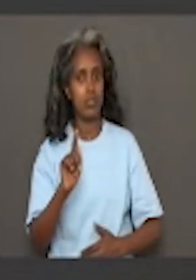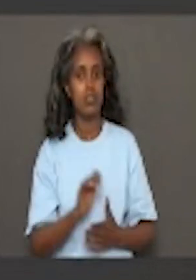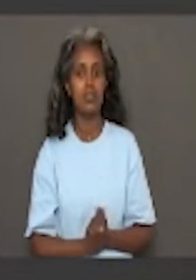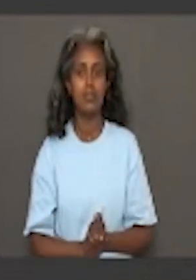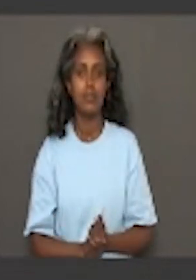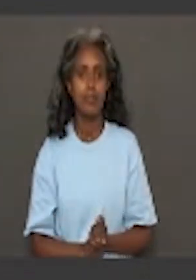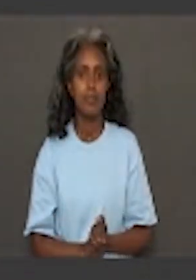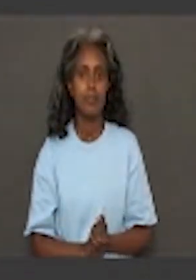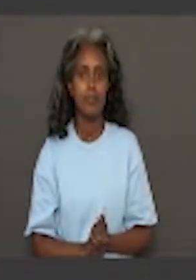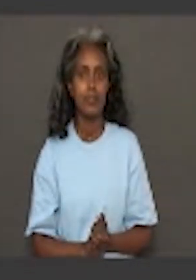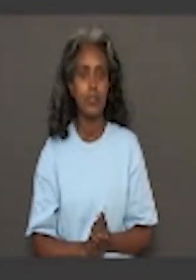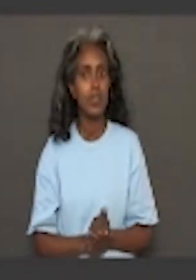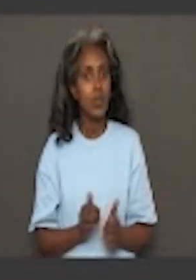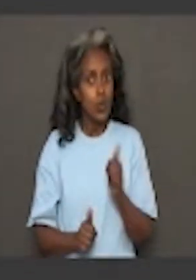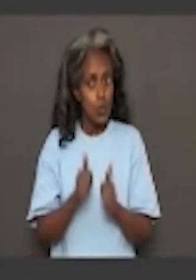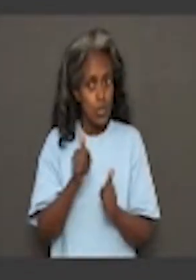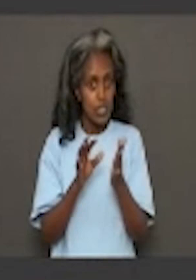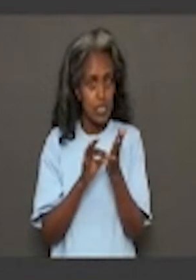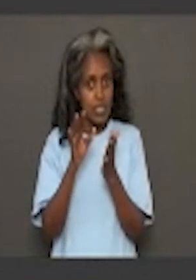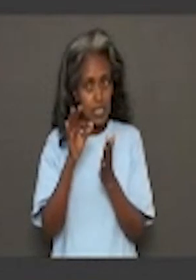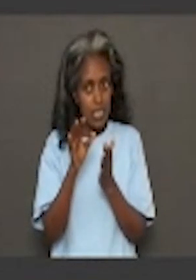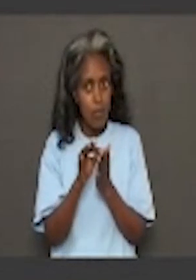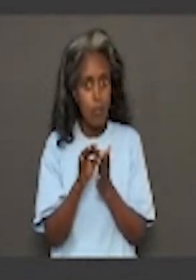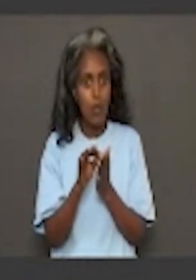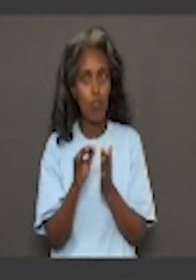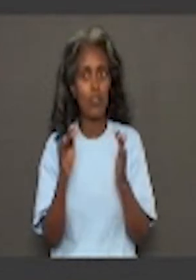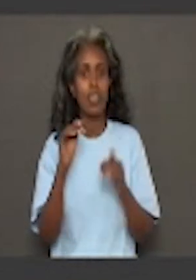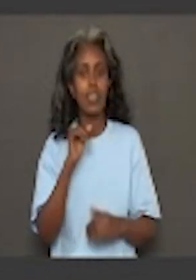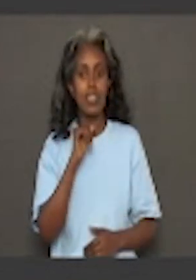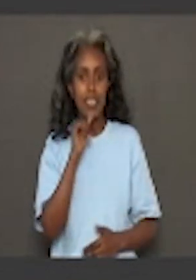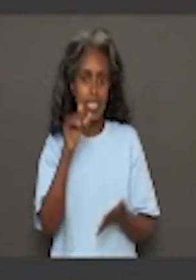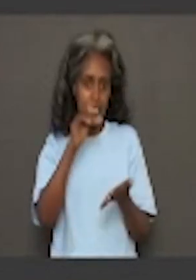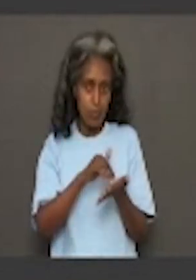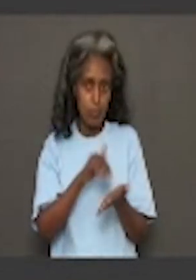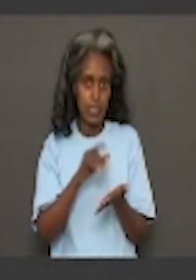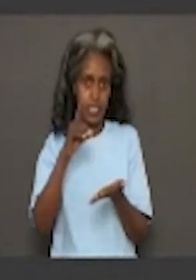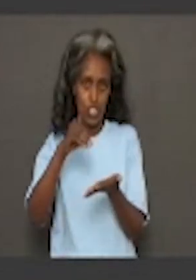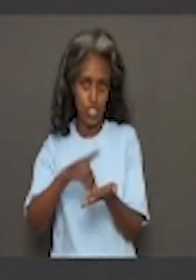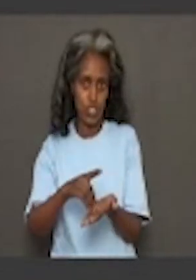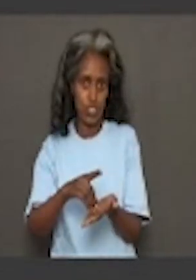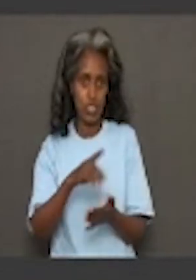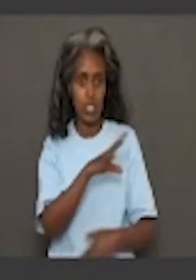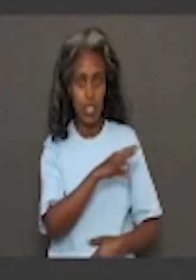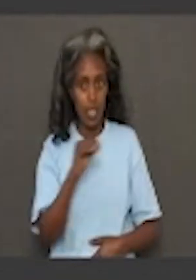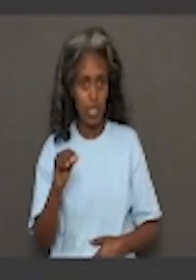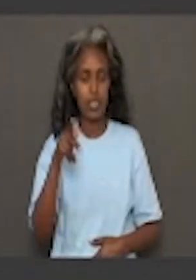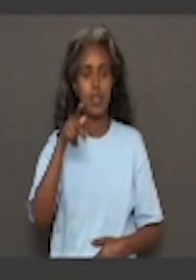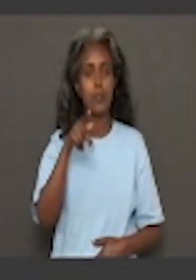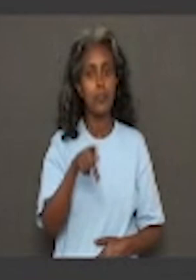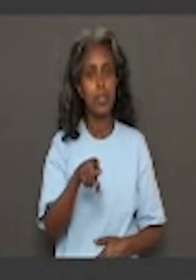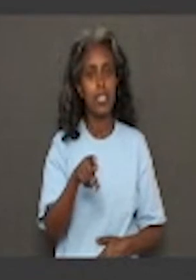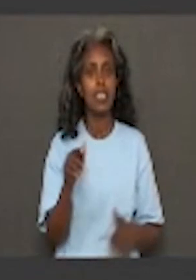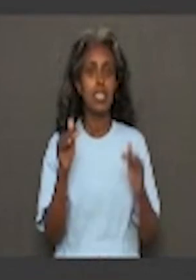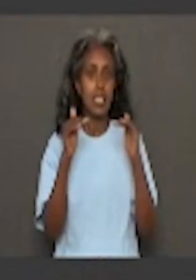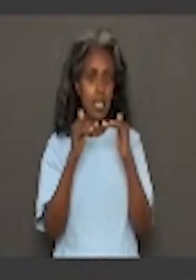K equals 1, which is the number of non-repeating